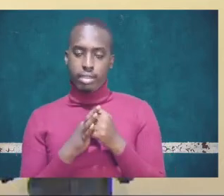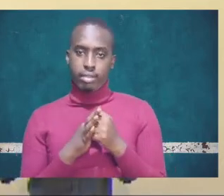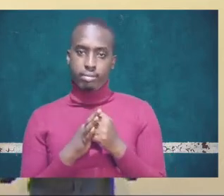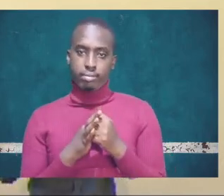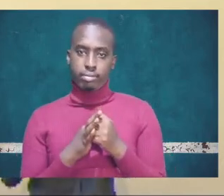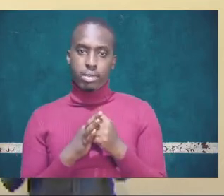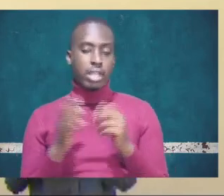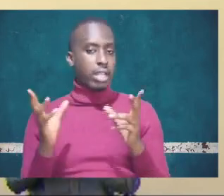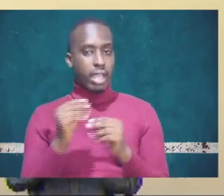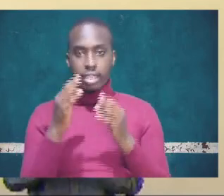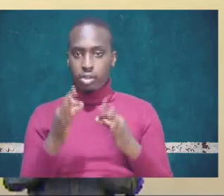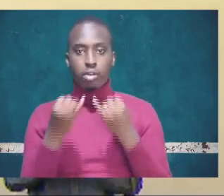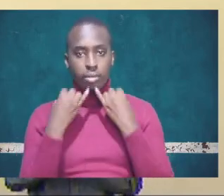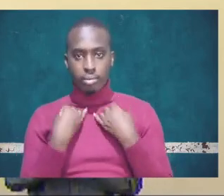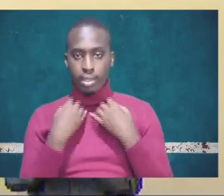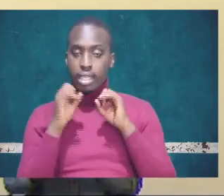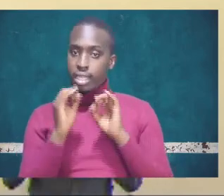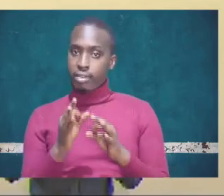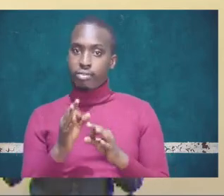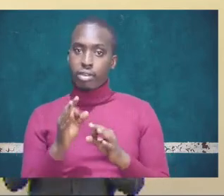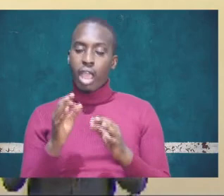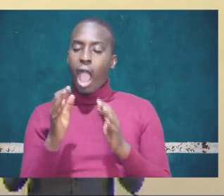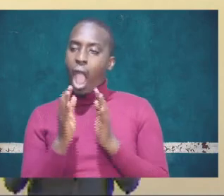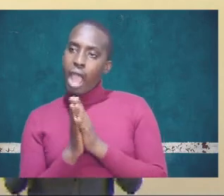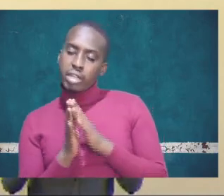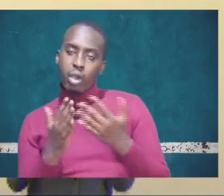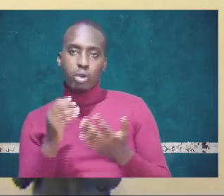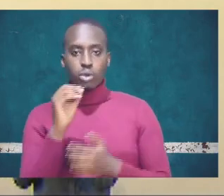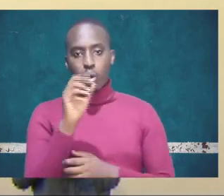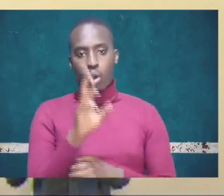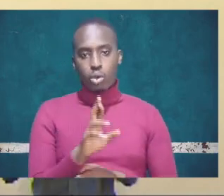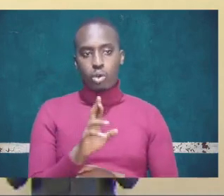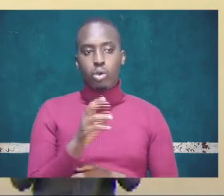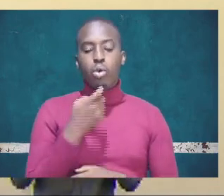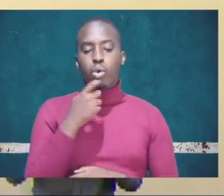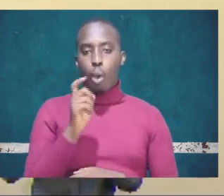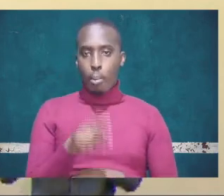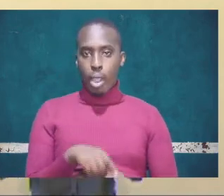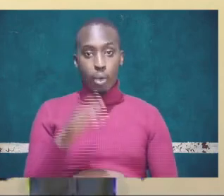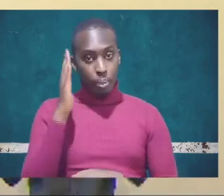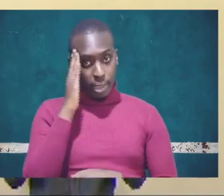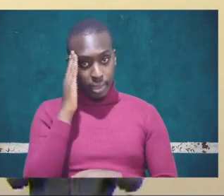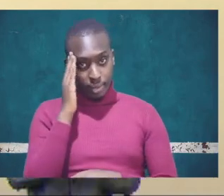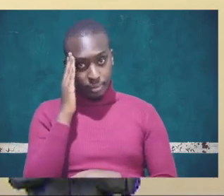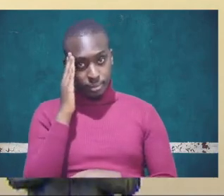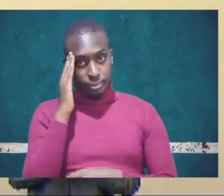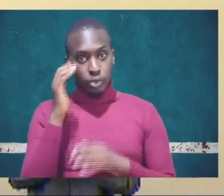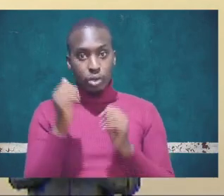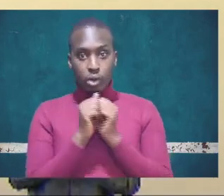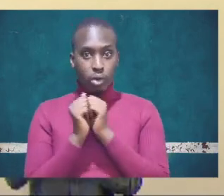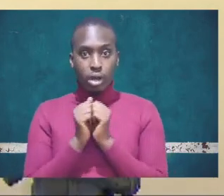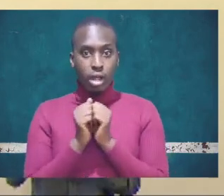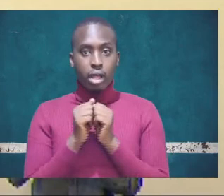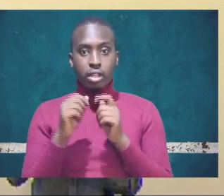us. When we don't have and or, you have to know that you will deal with the